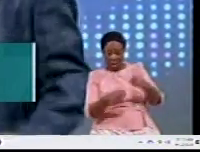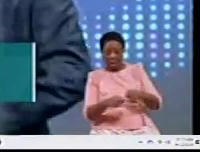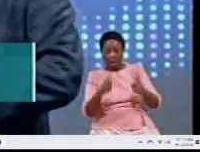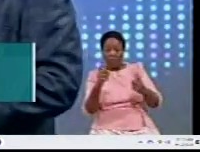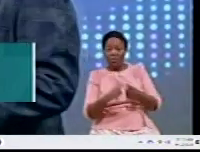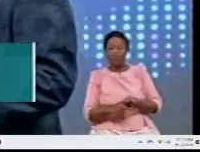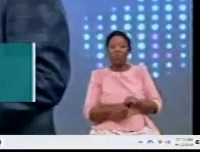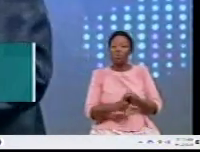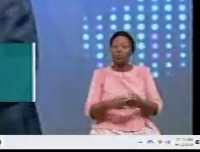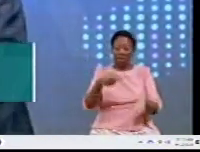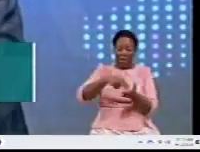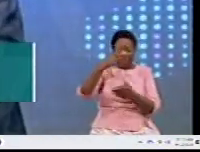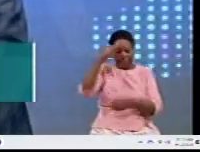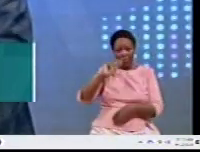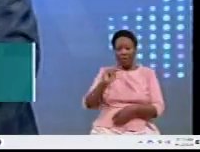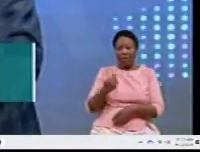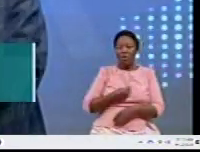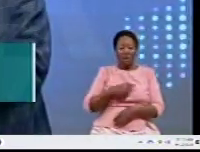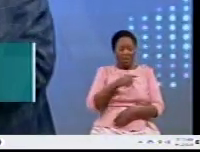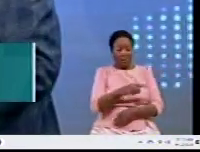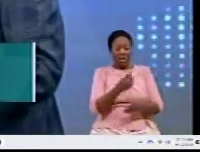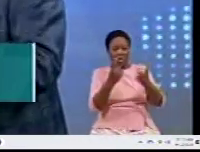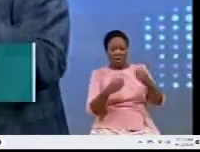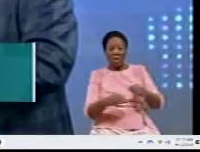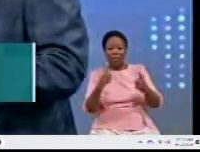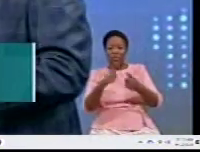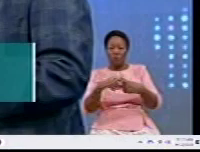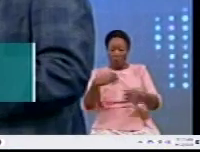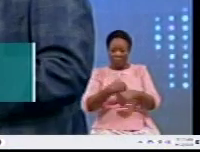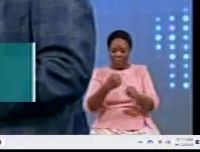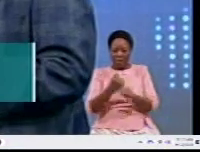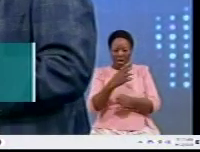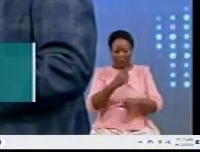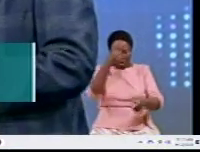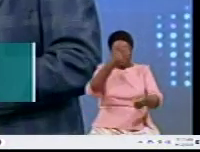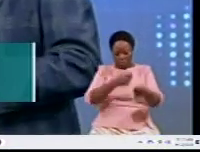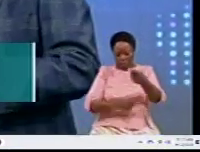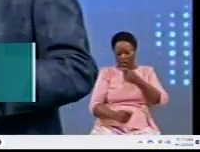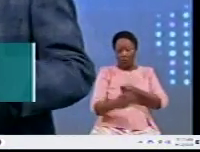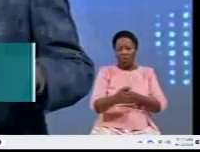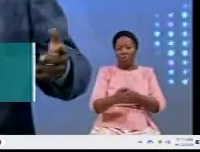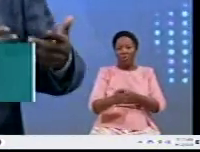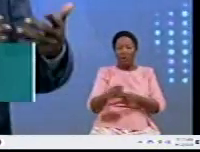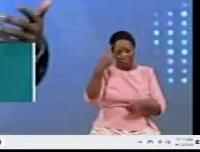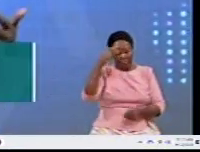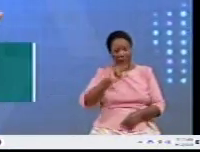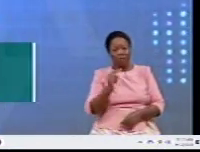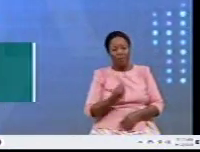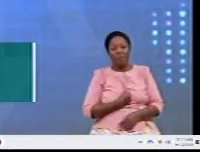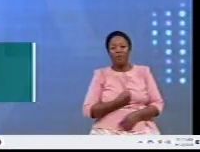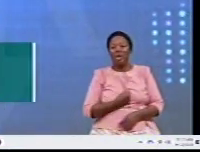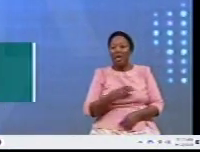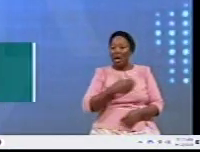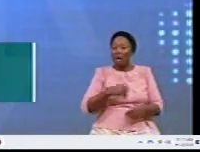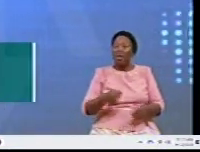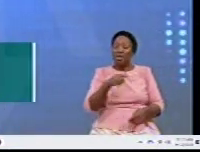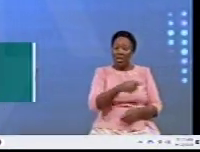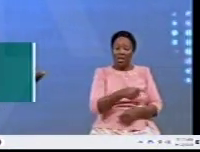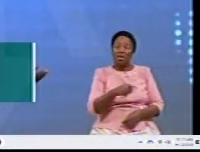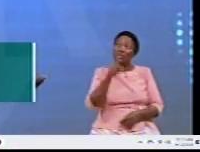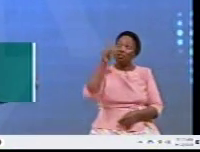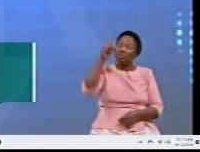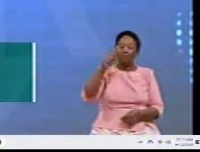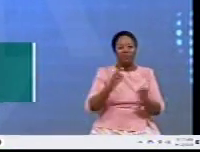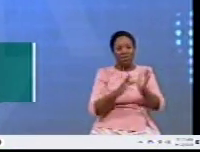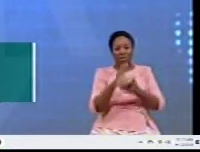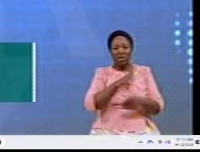us. He came to make a substitution for us. He was counted as if he